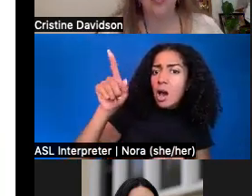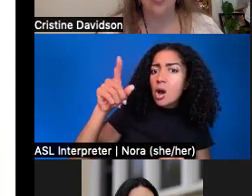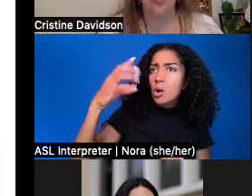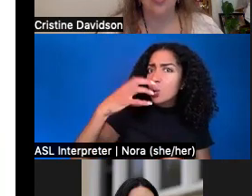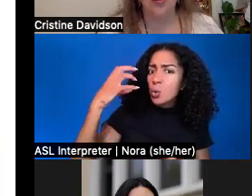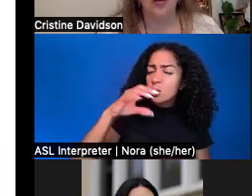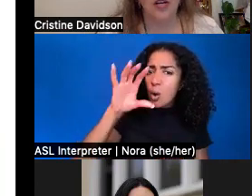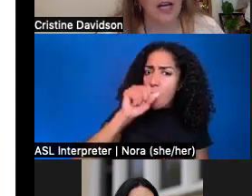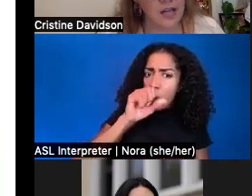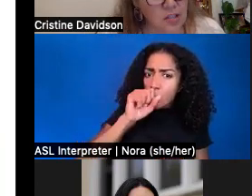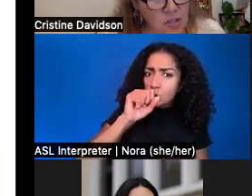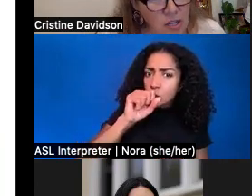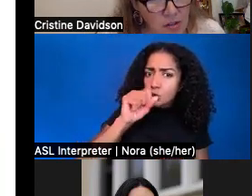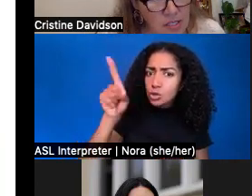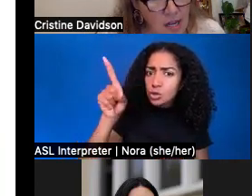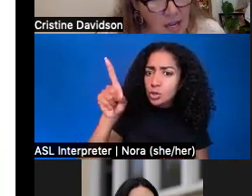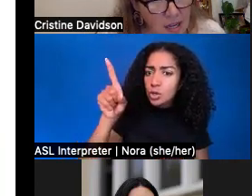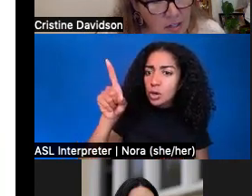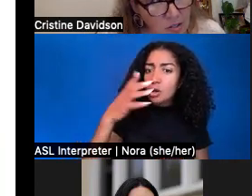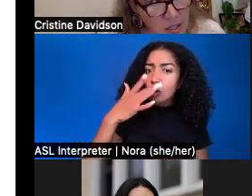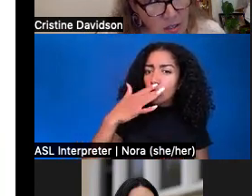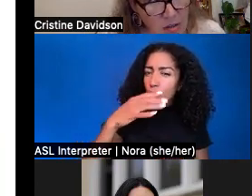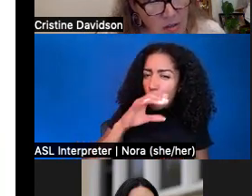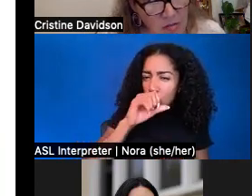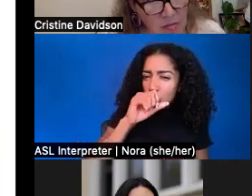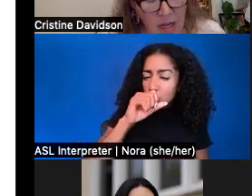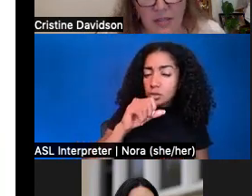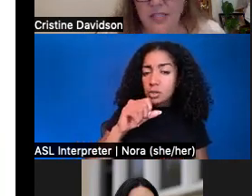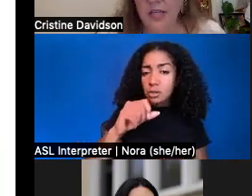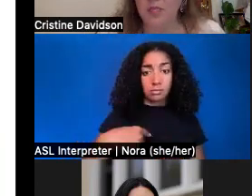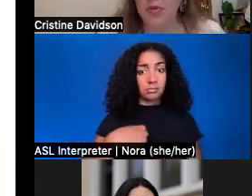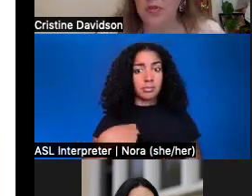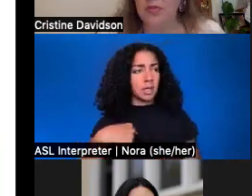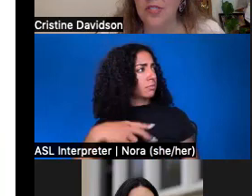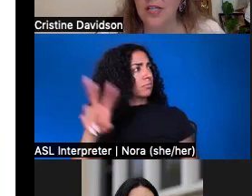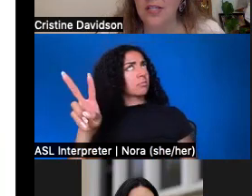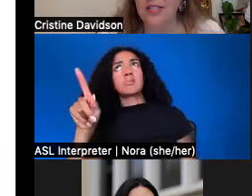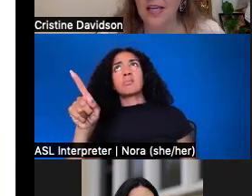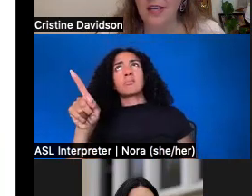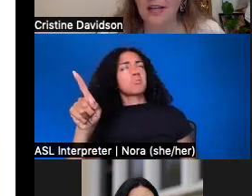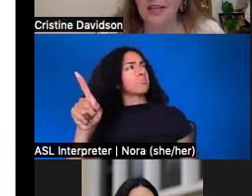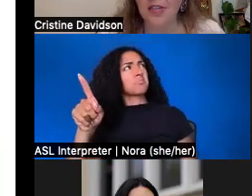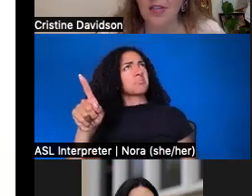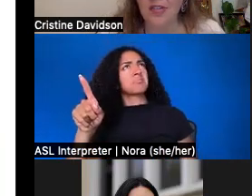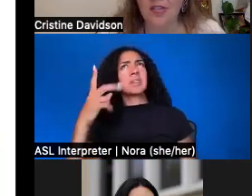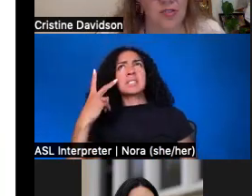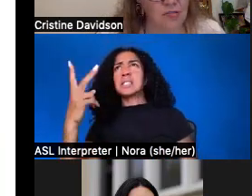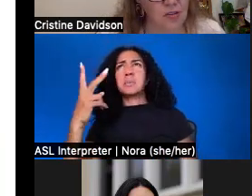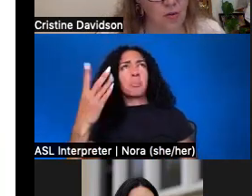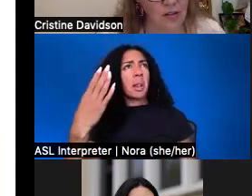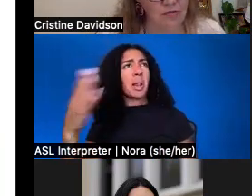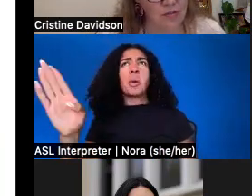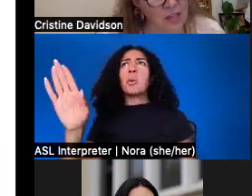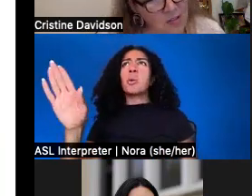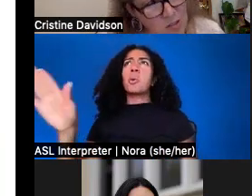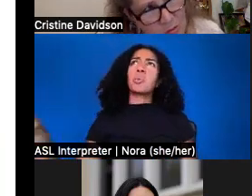orange. And you look out the sky and you're like, man, that's like a blue sunny day. There's a